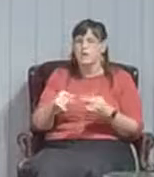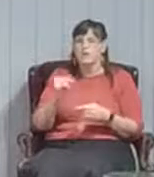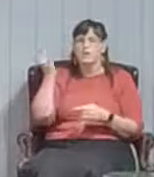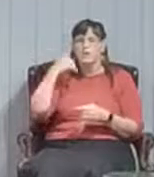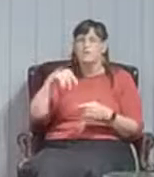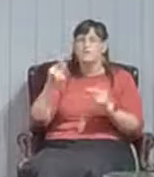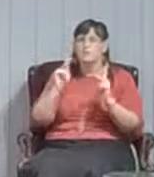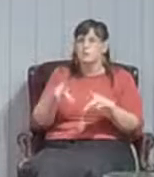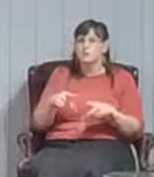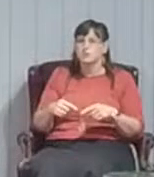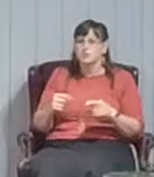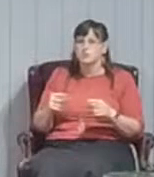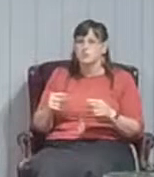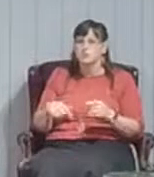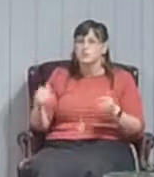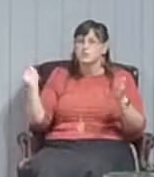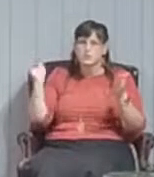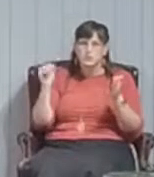directly